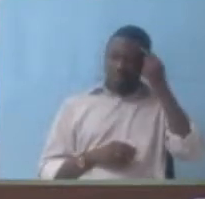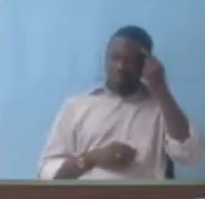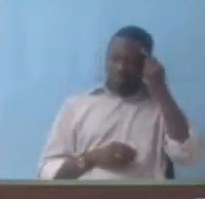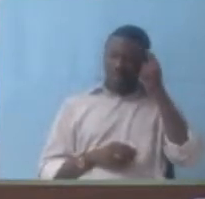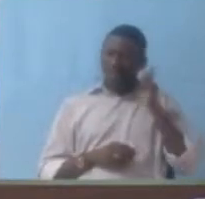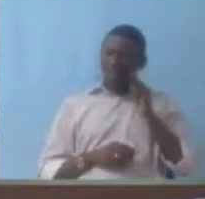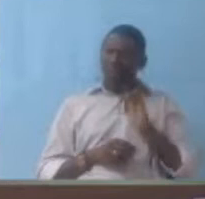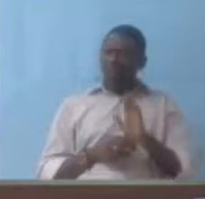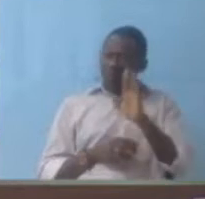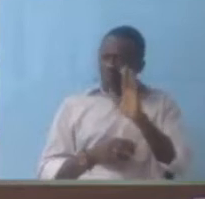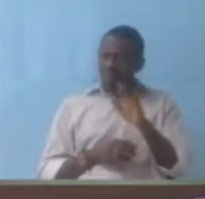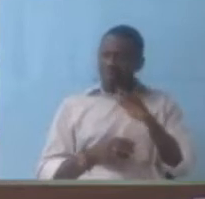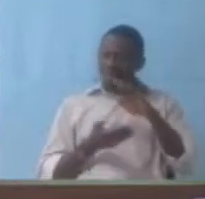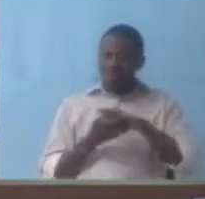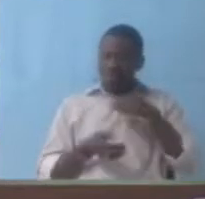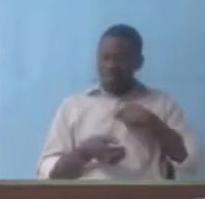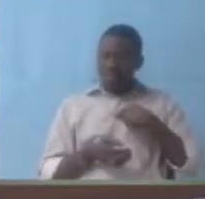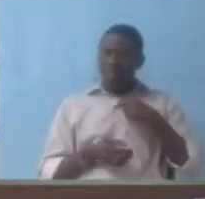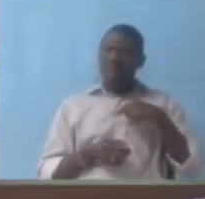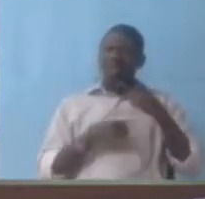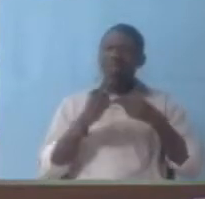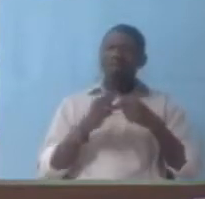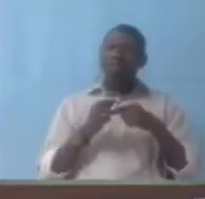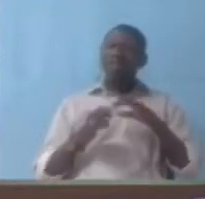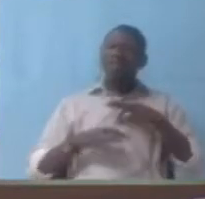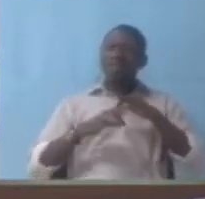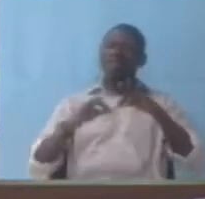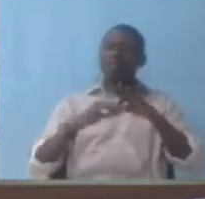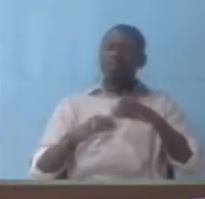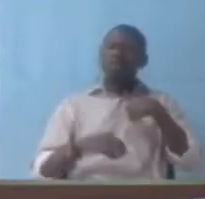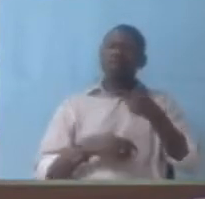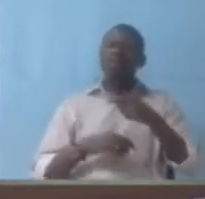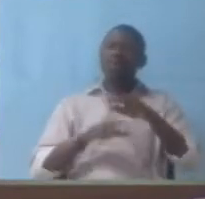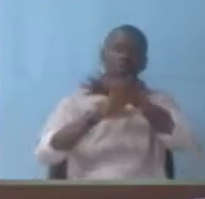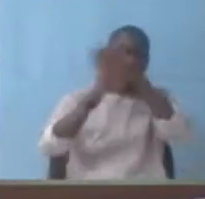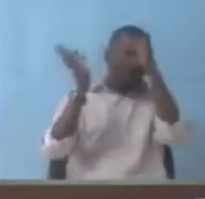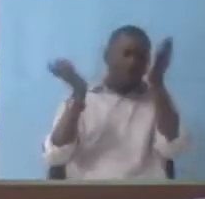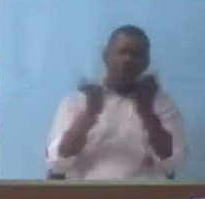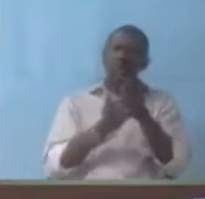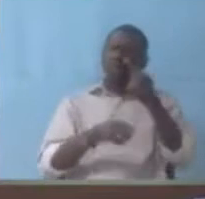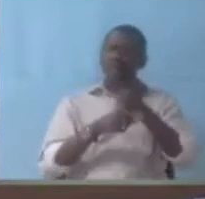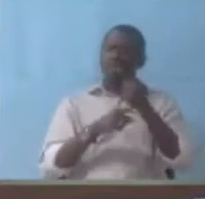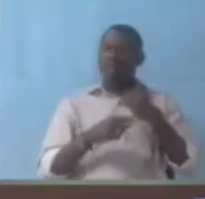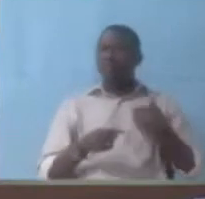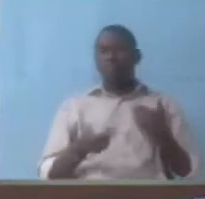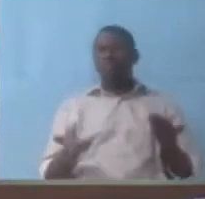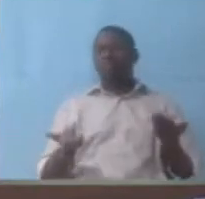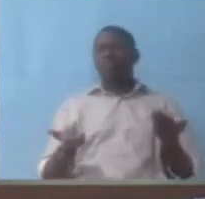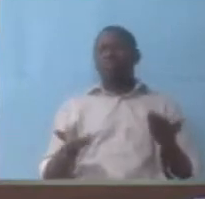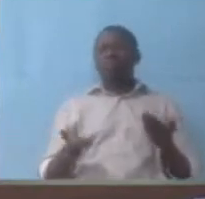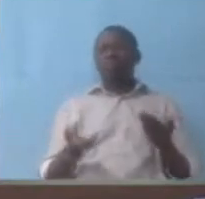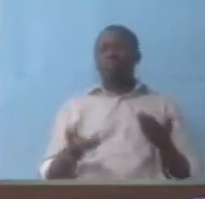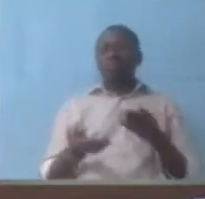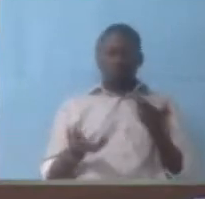What waited on me was the public interest. What was in the interest of the public at that time? Membe nte msondo matuno wale mjamamu